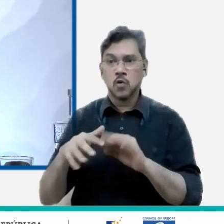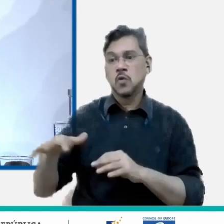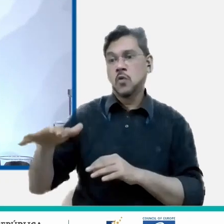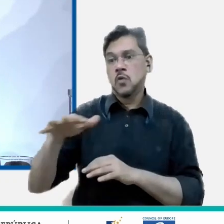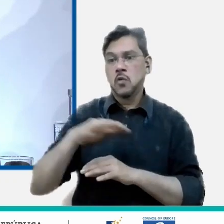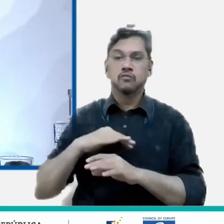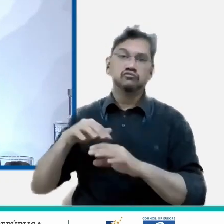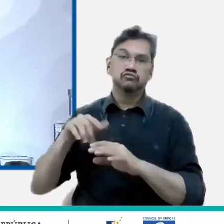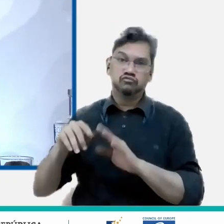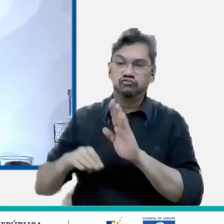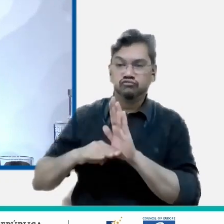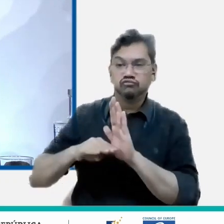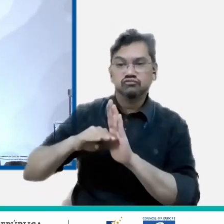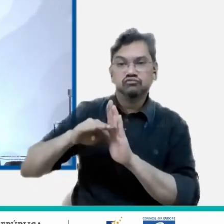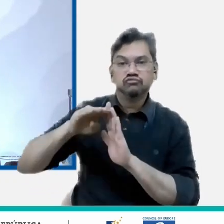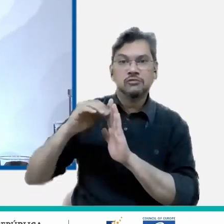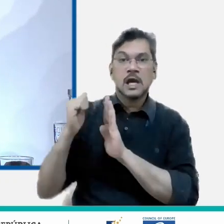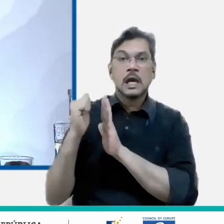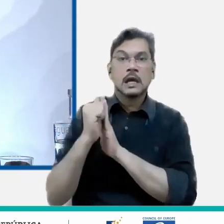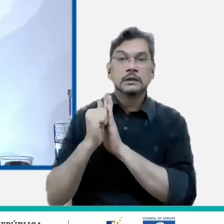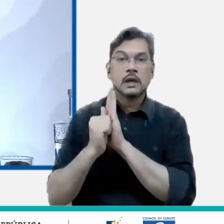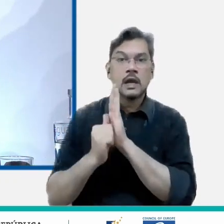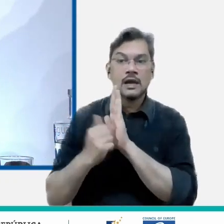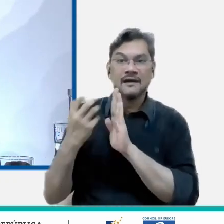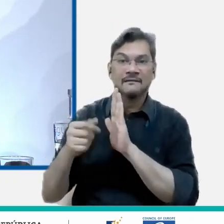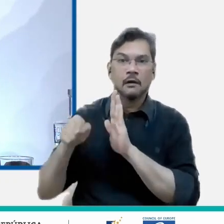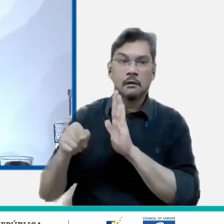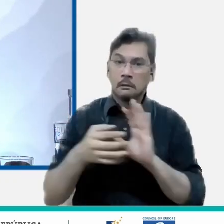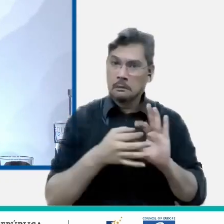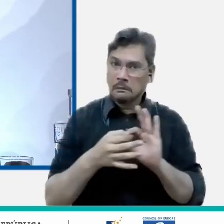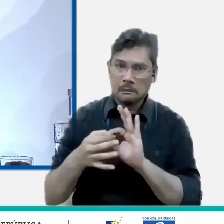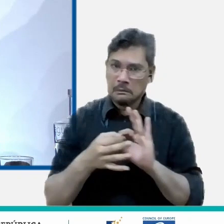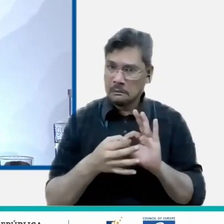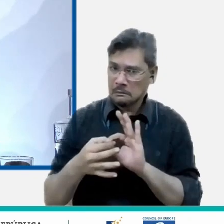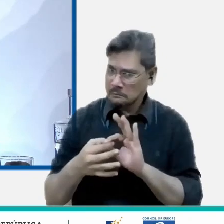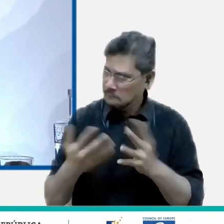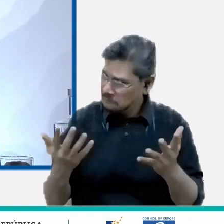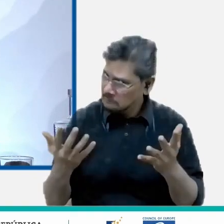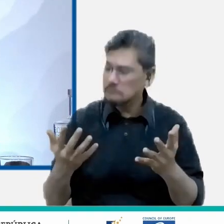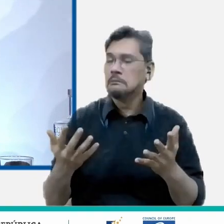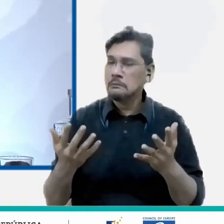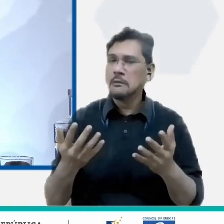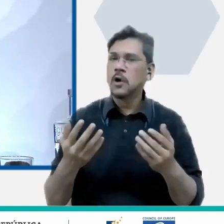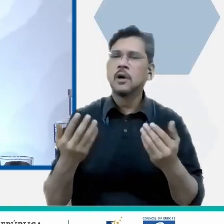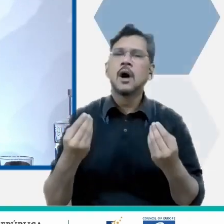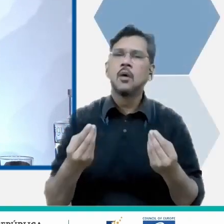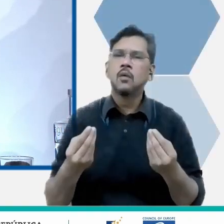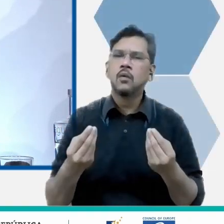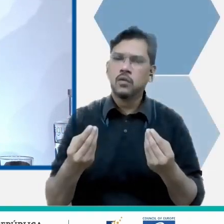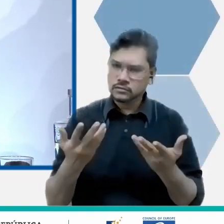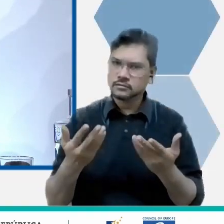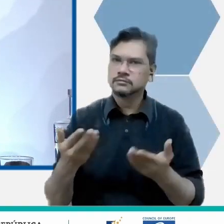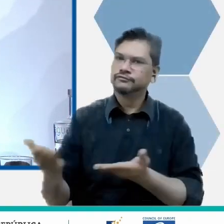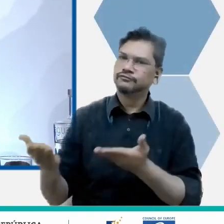nothing undermines more development than a disaster. And we would like Mr. Maryasin to